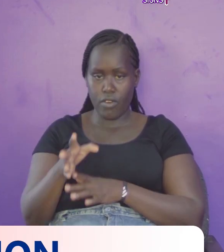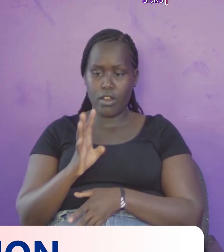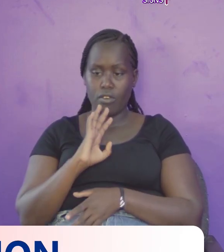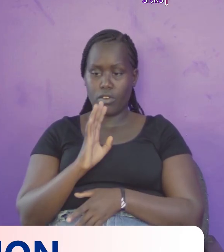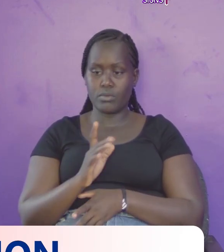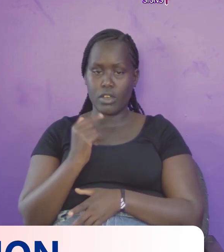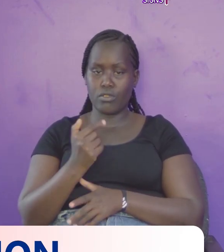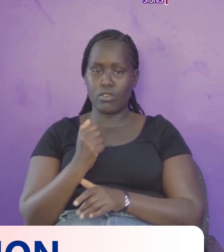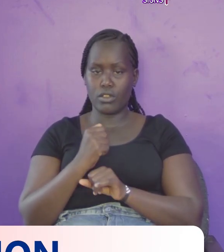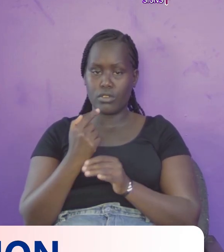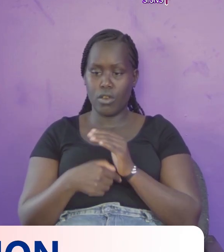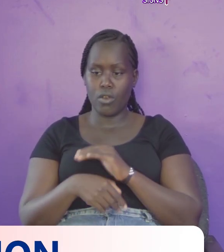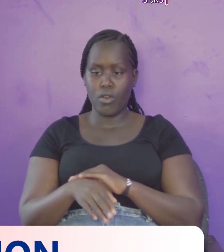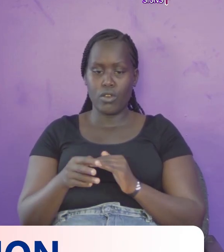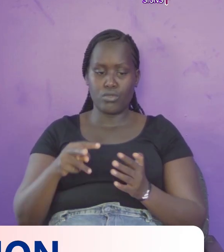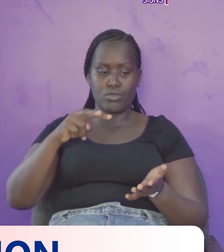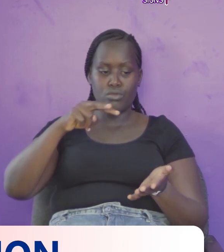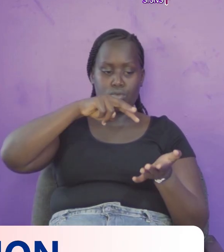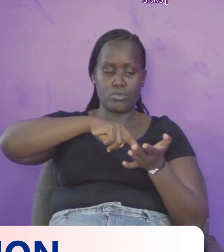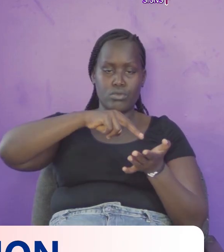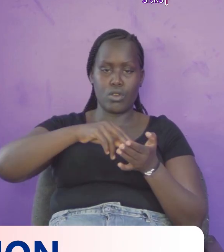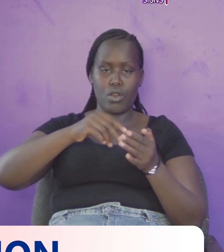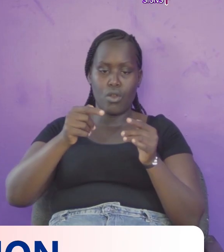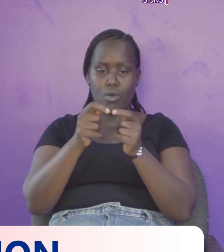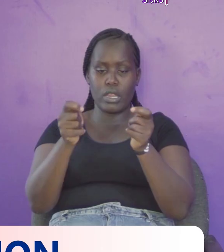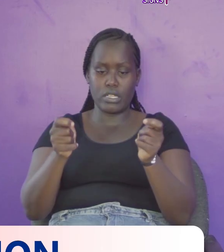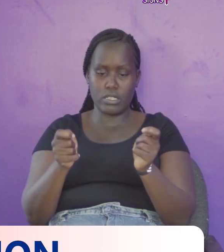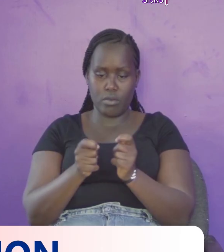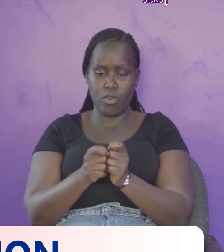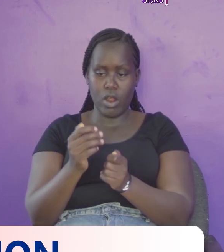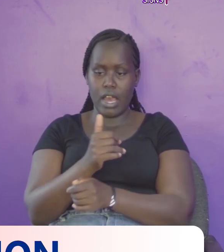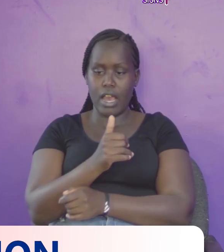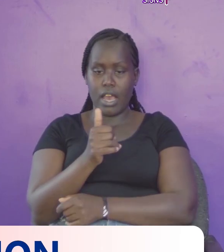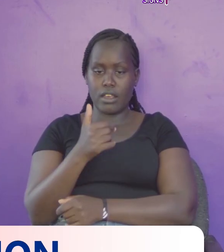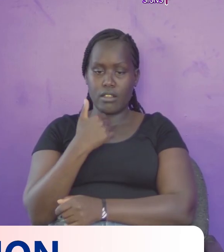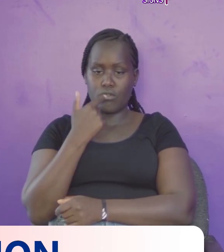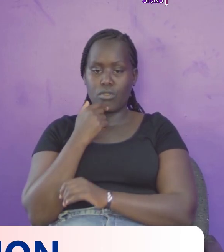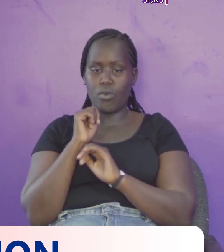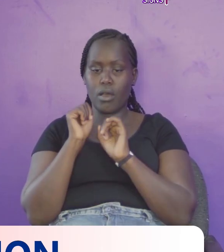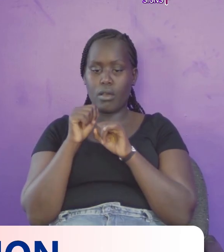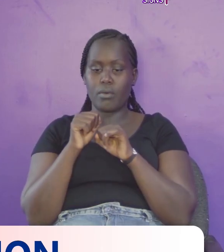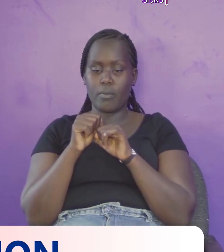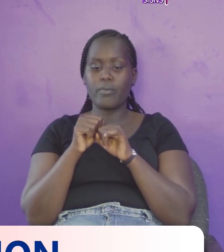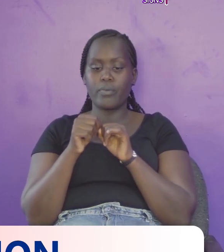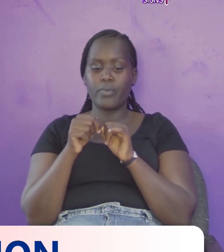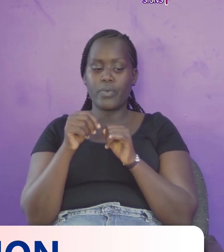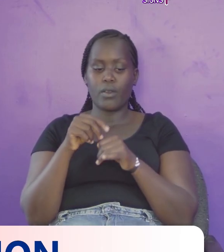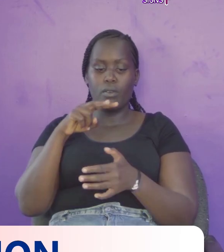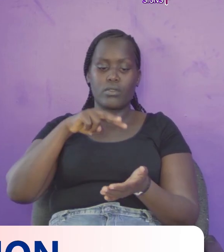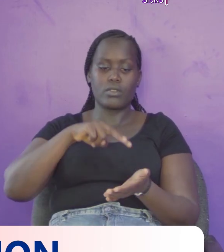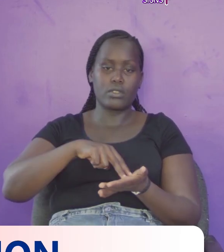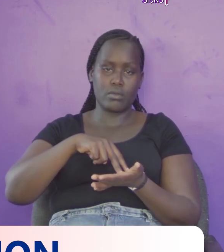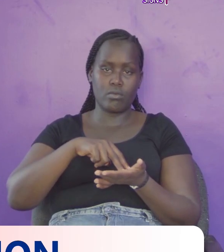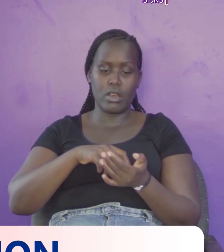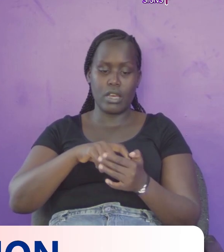do ni kupanda meza. Some of them could only sleep on the table. Wale wangeweza wangesimama. That's how they got attention. When